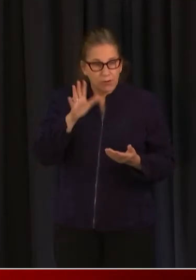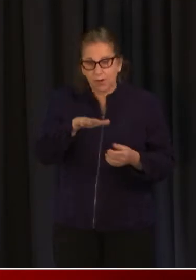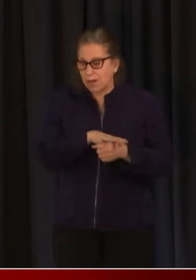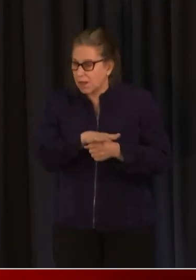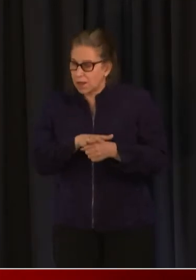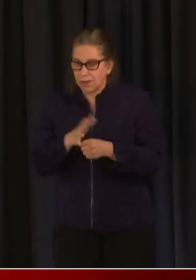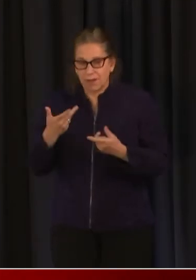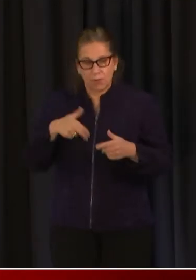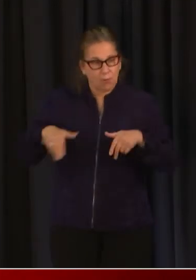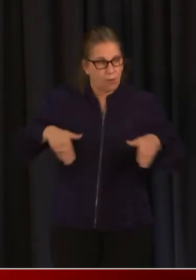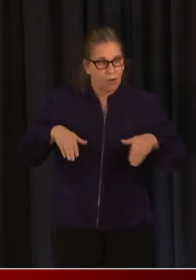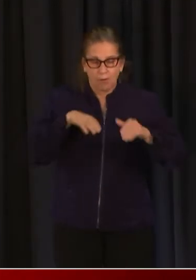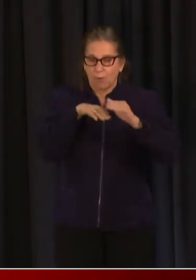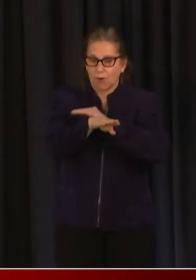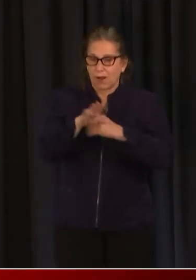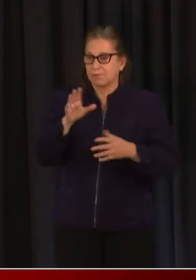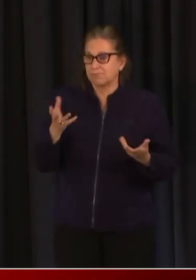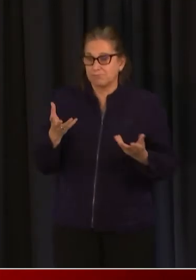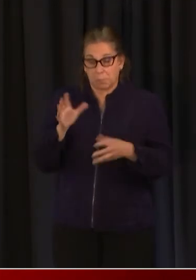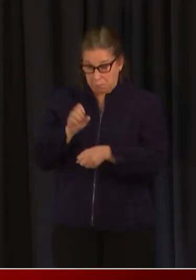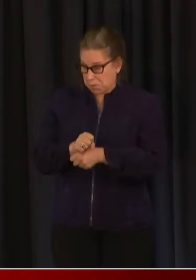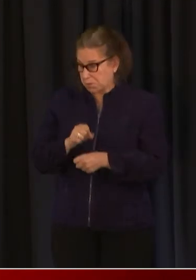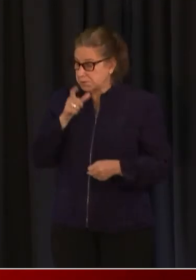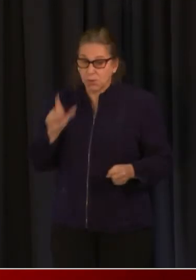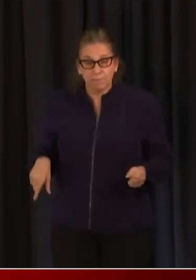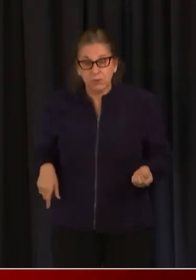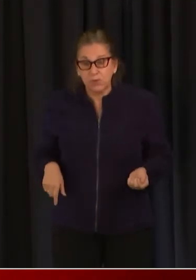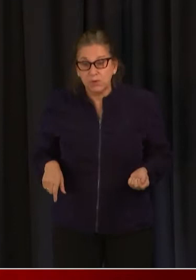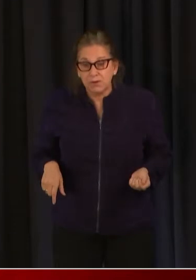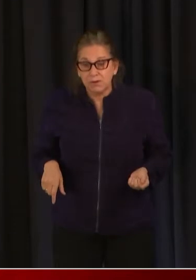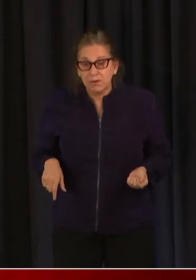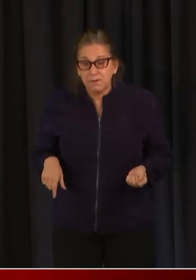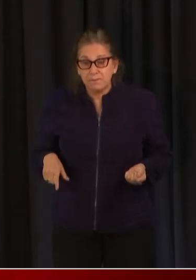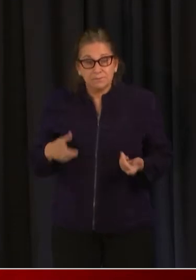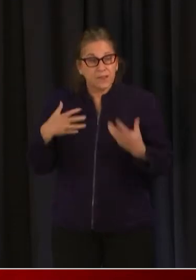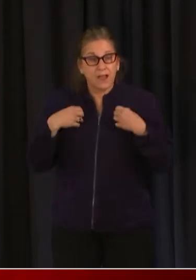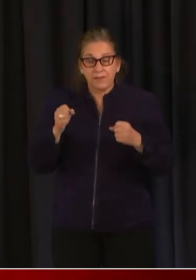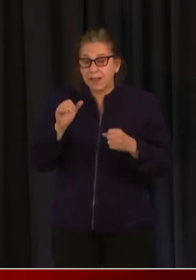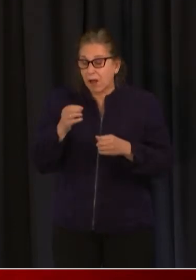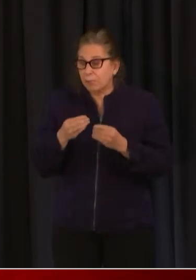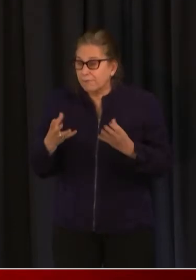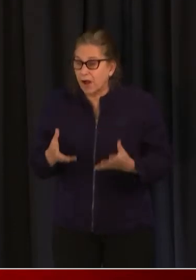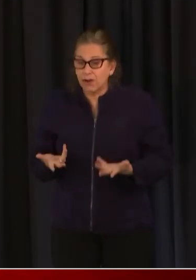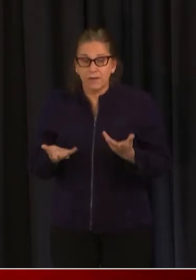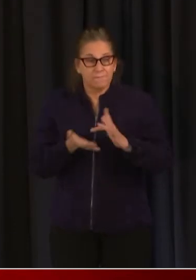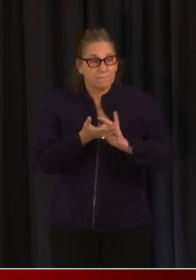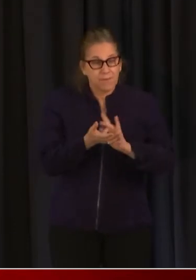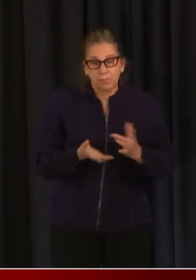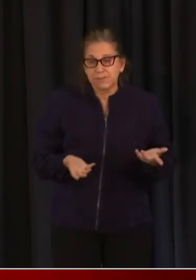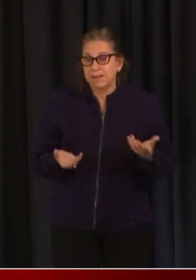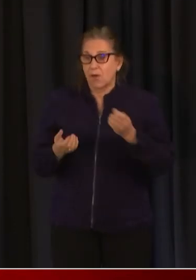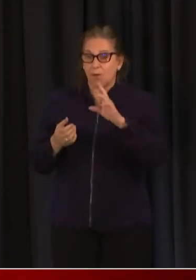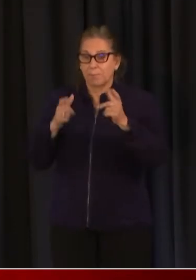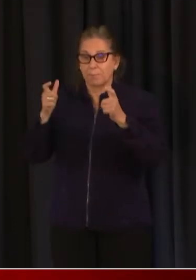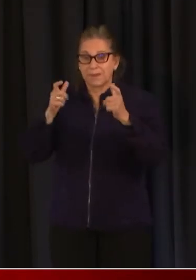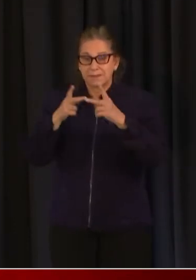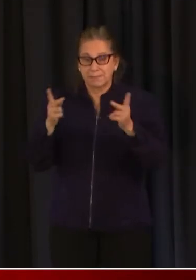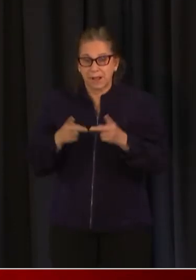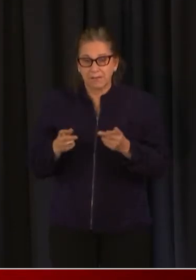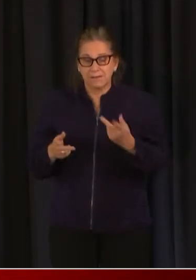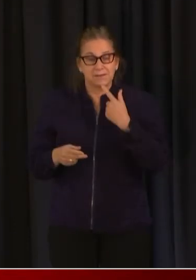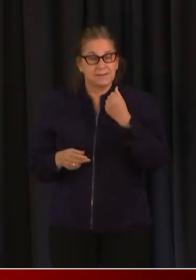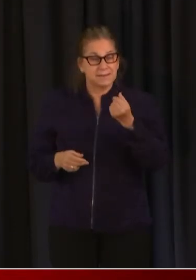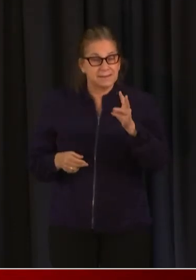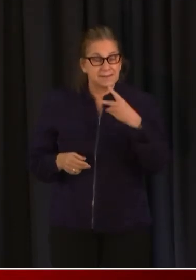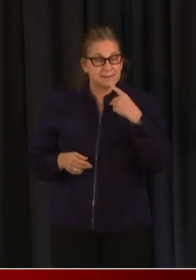you prefer to have an appointment, and local health care providers. Children 16 and 17 can schedule